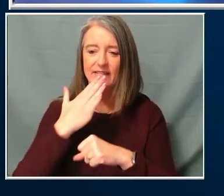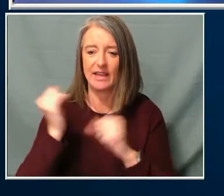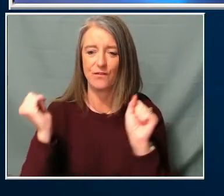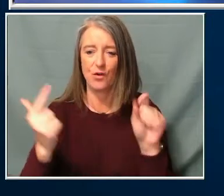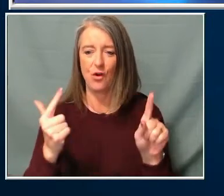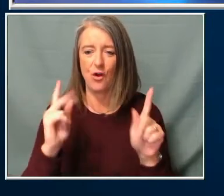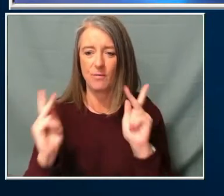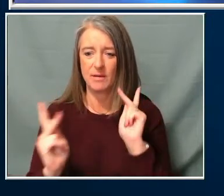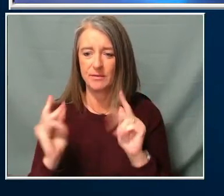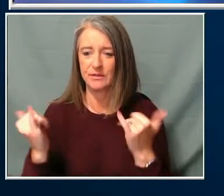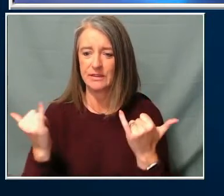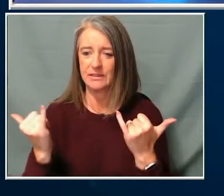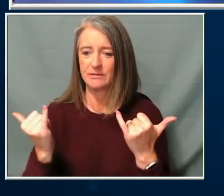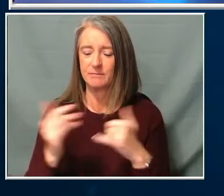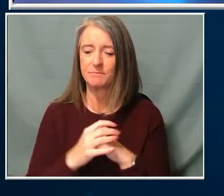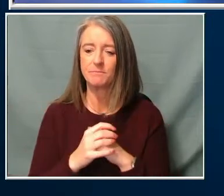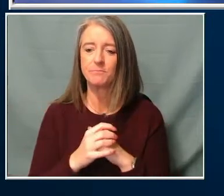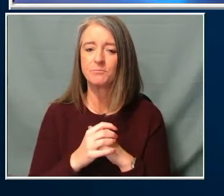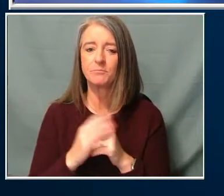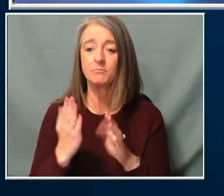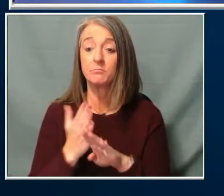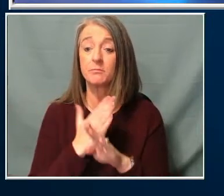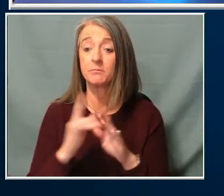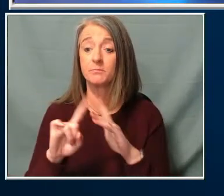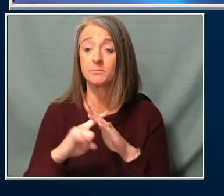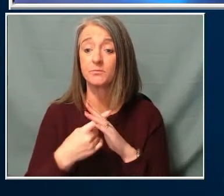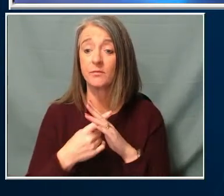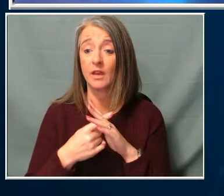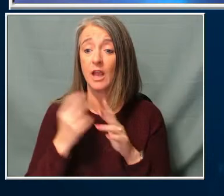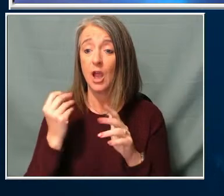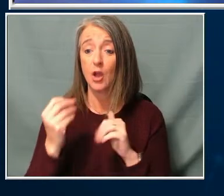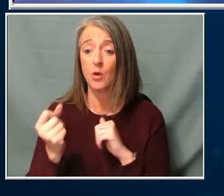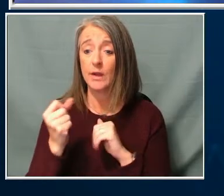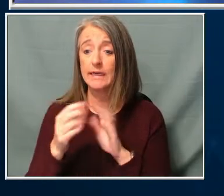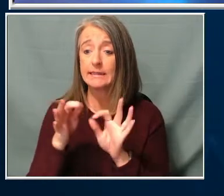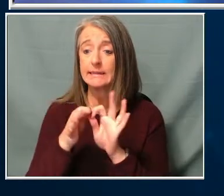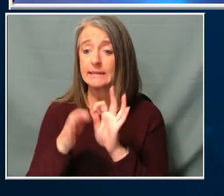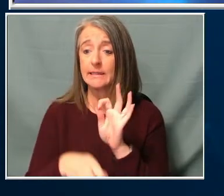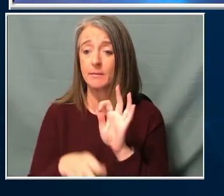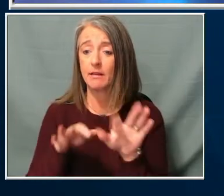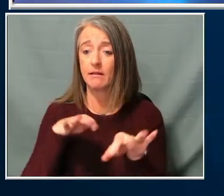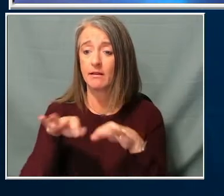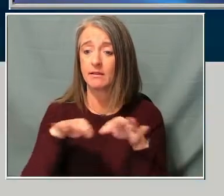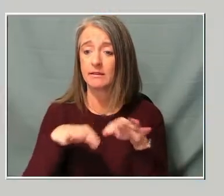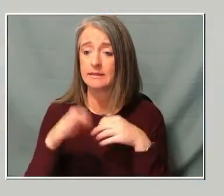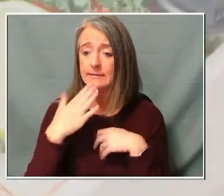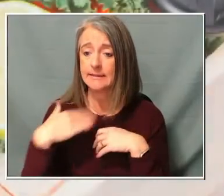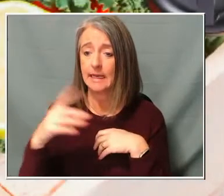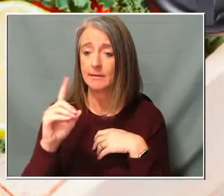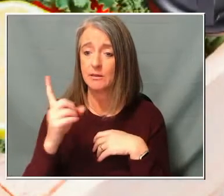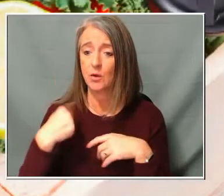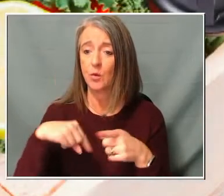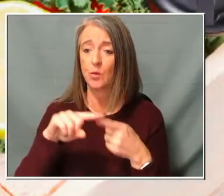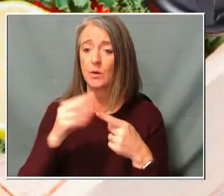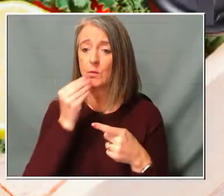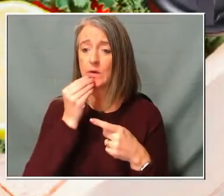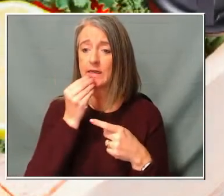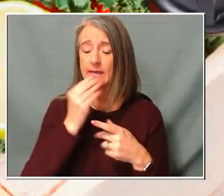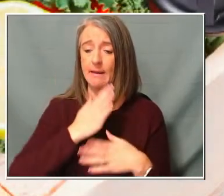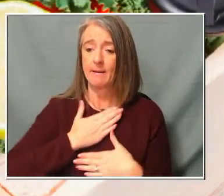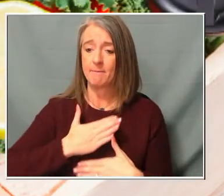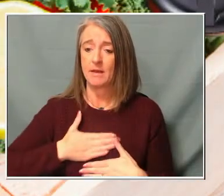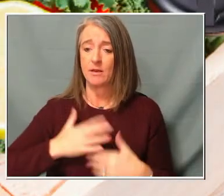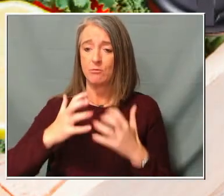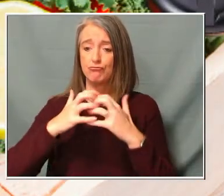being here. So before we dive in, we just want to give you a quick, simple, simplified explanation of diabetes. When we eat, our bodies, they break